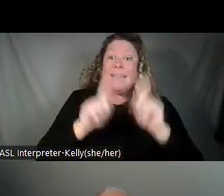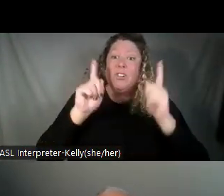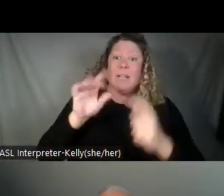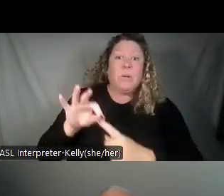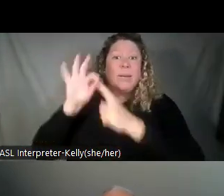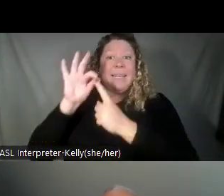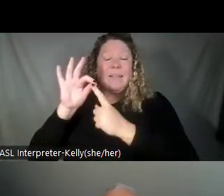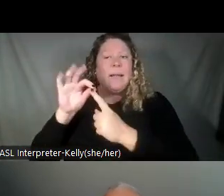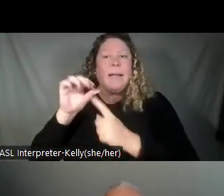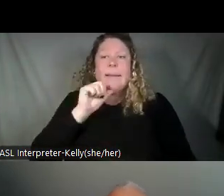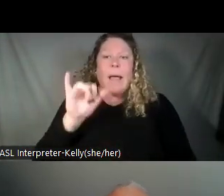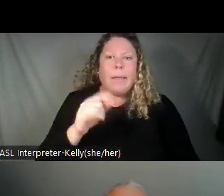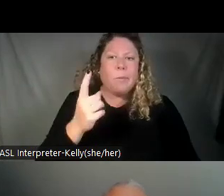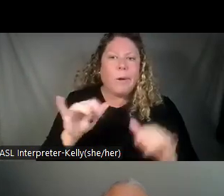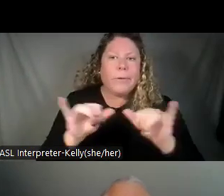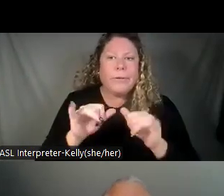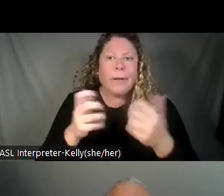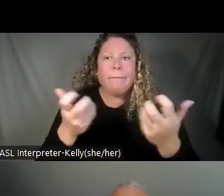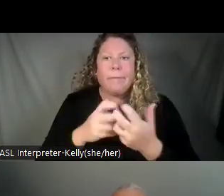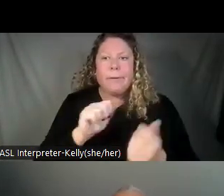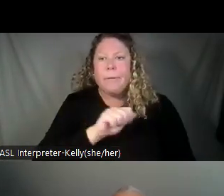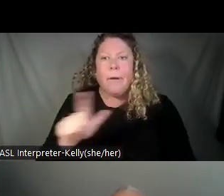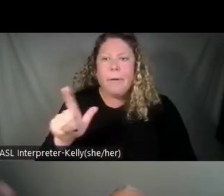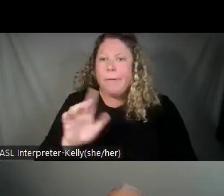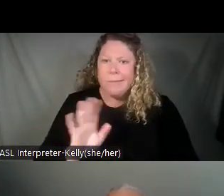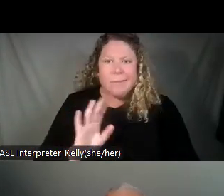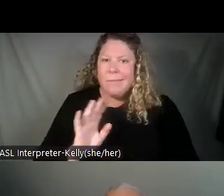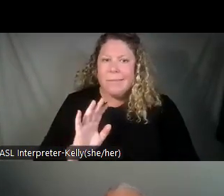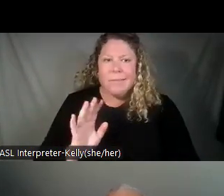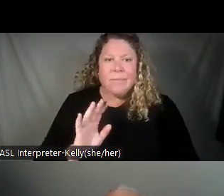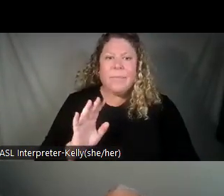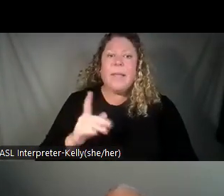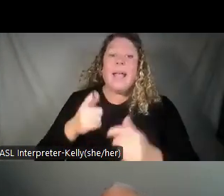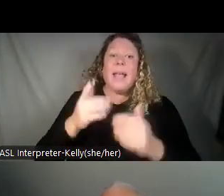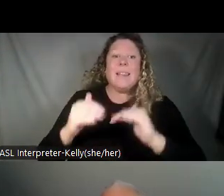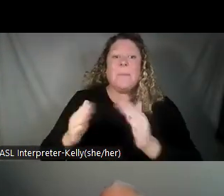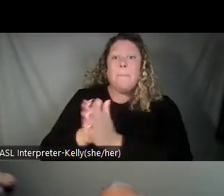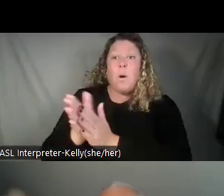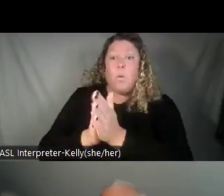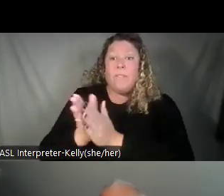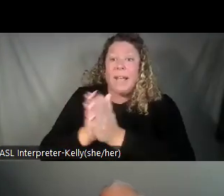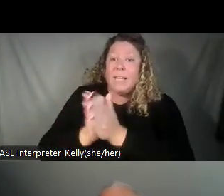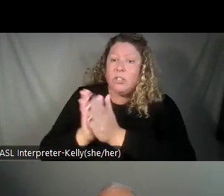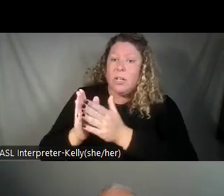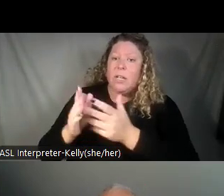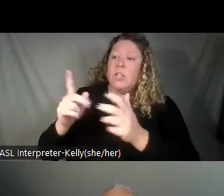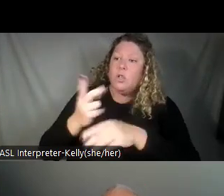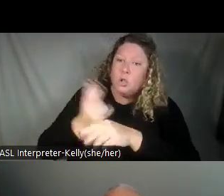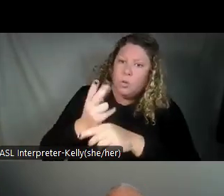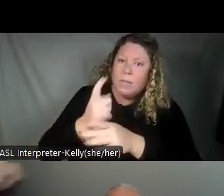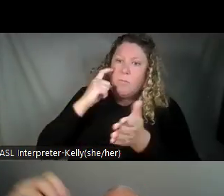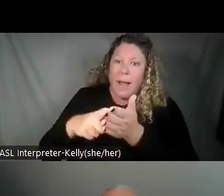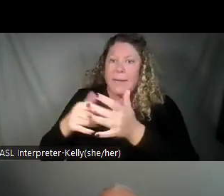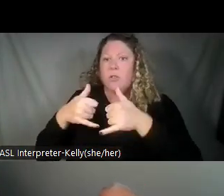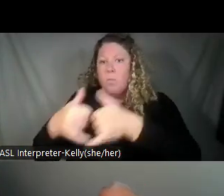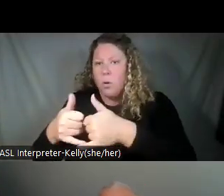all. Motivation is about positive reinforcement, is how to engage people using rewards and recognition. And